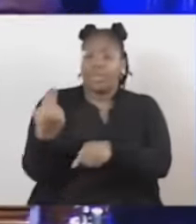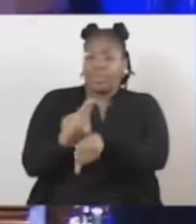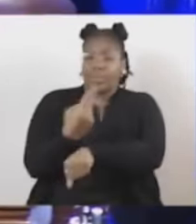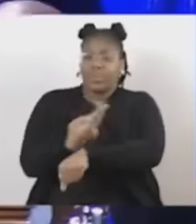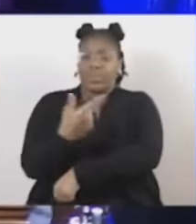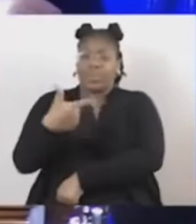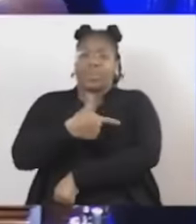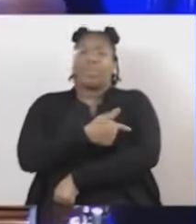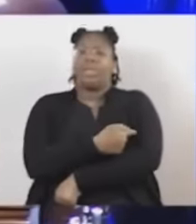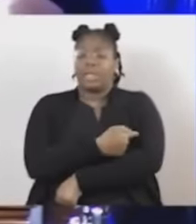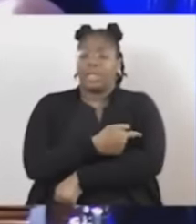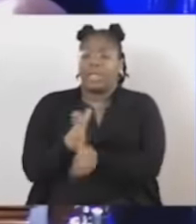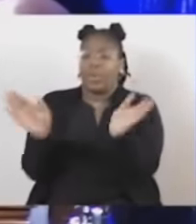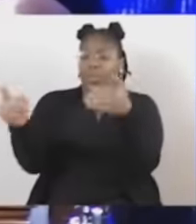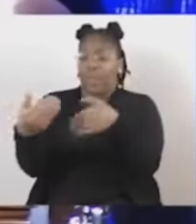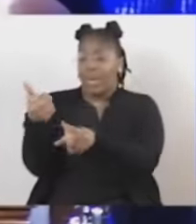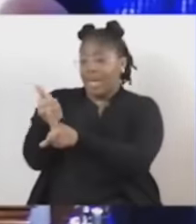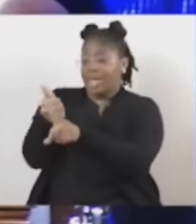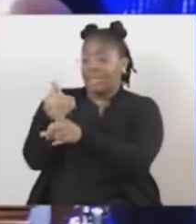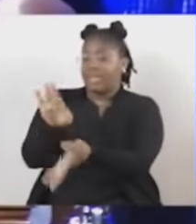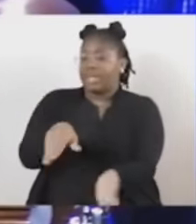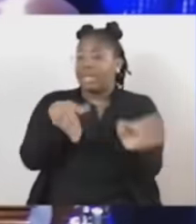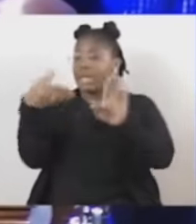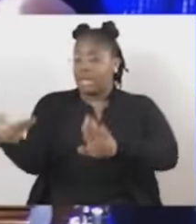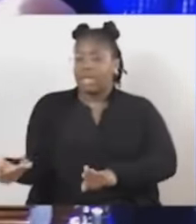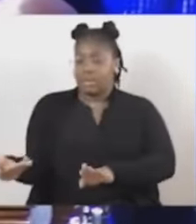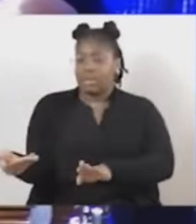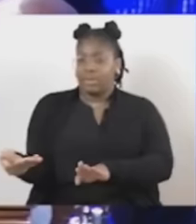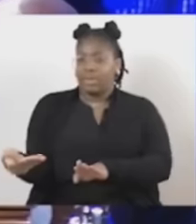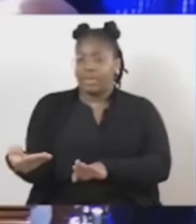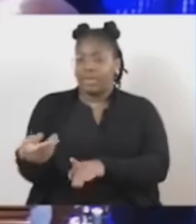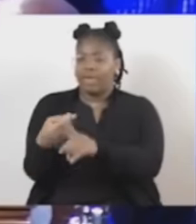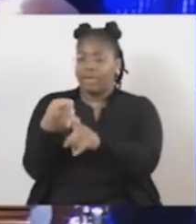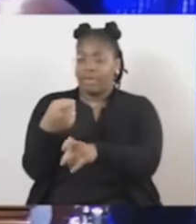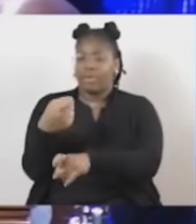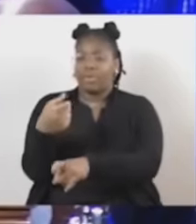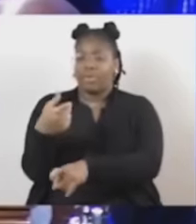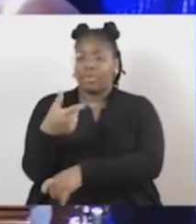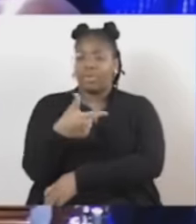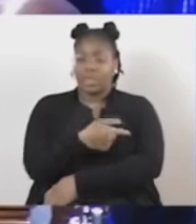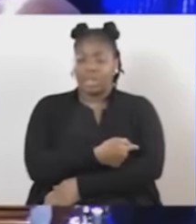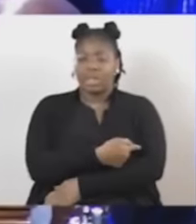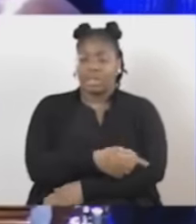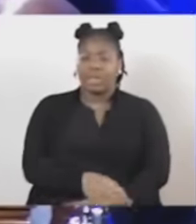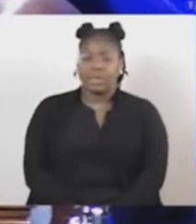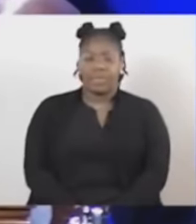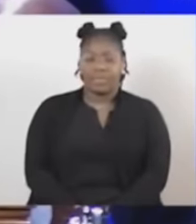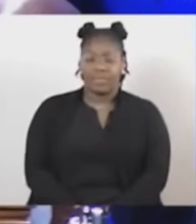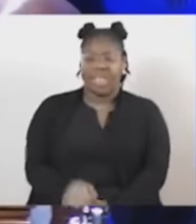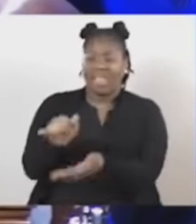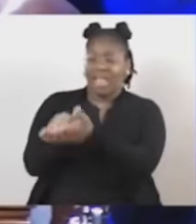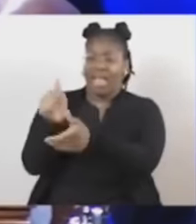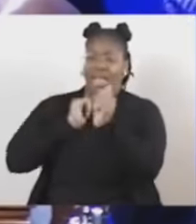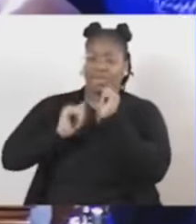toxic that in a room by himself, he died from injection of drugs. I don't know who